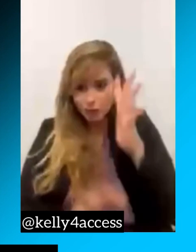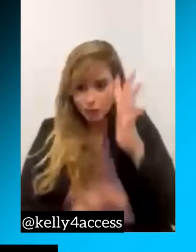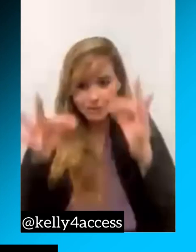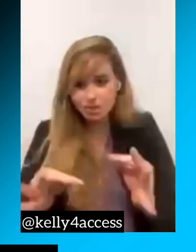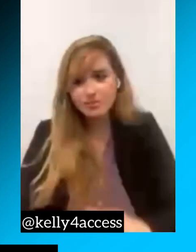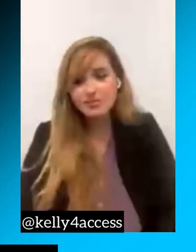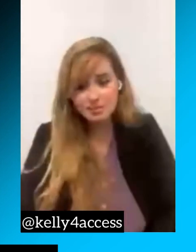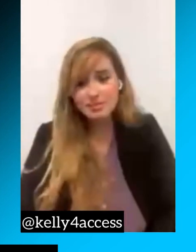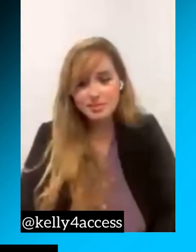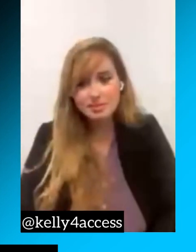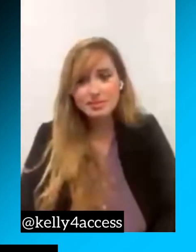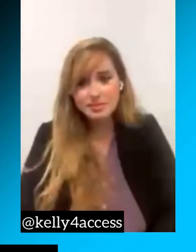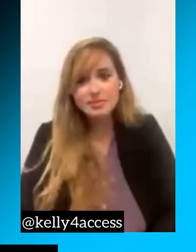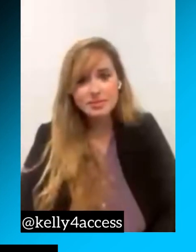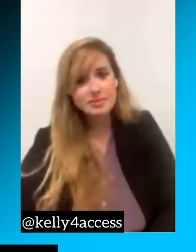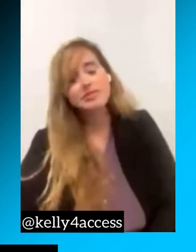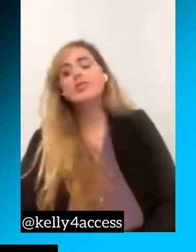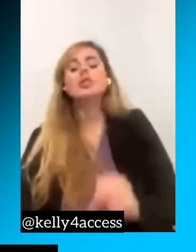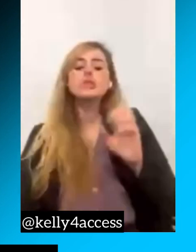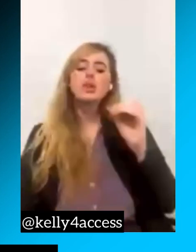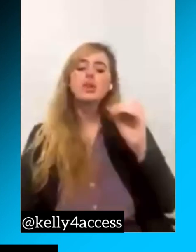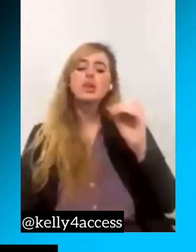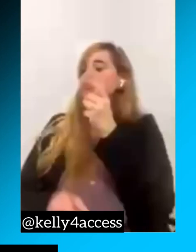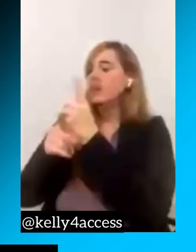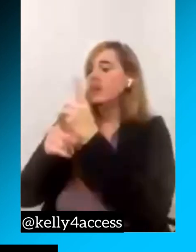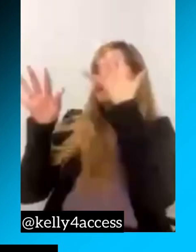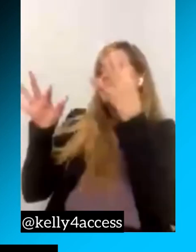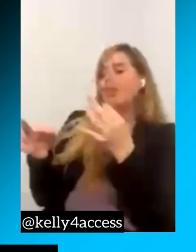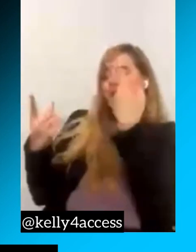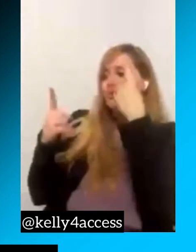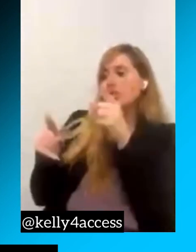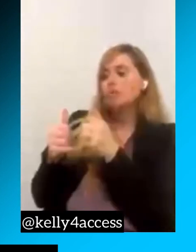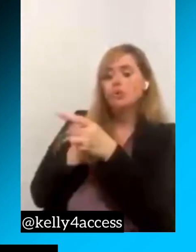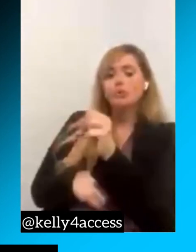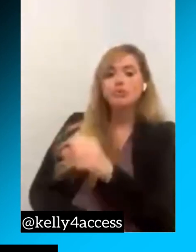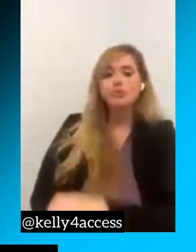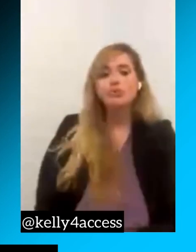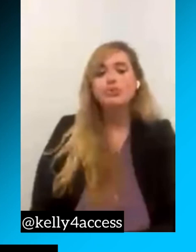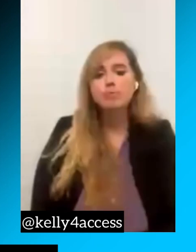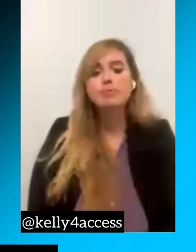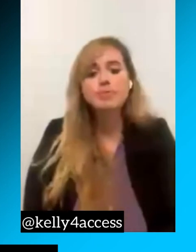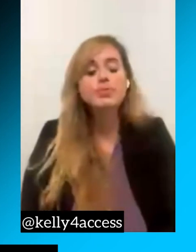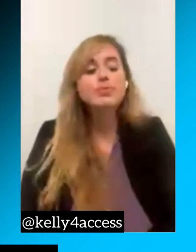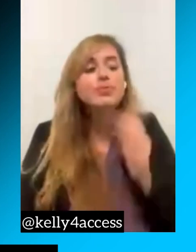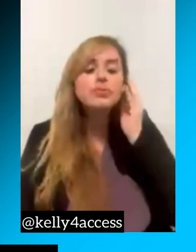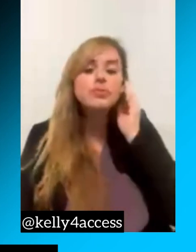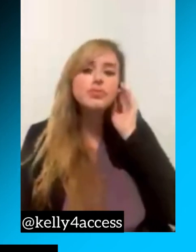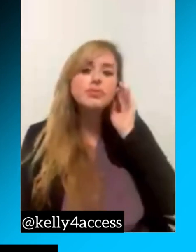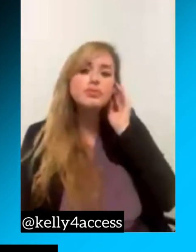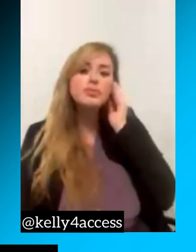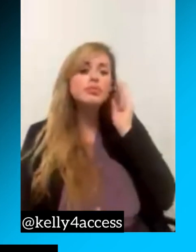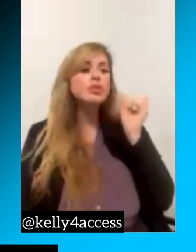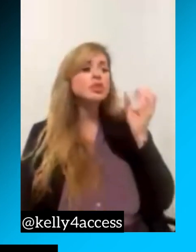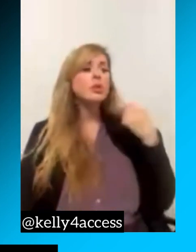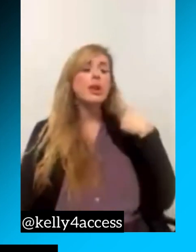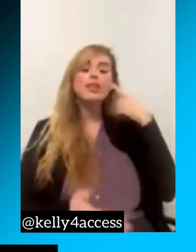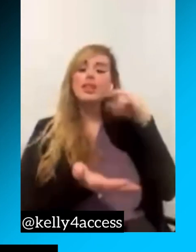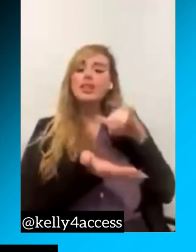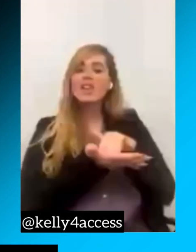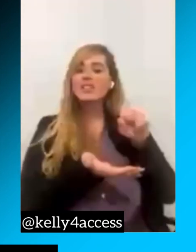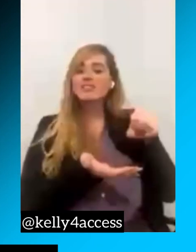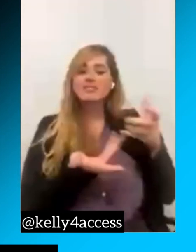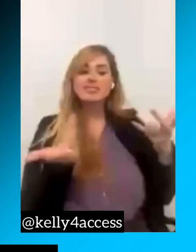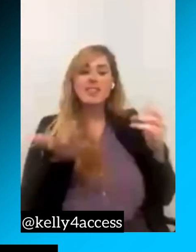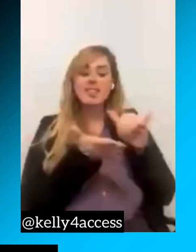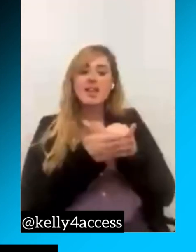it. So yeah, definitely, I agree with that. yeah. So I think that that's a